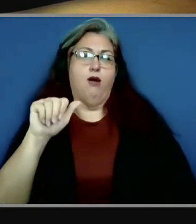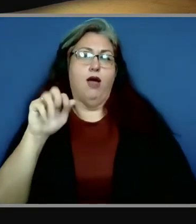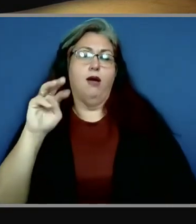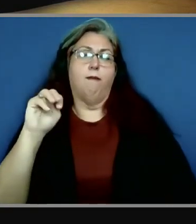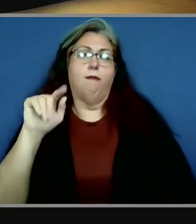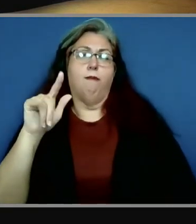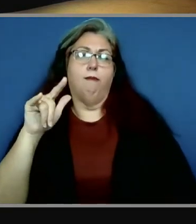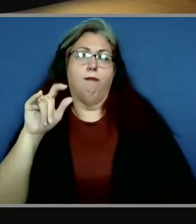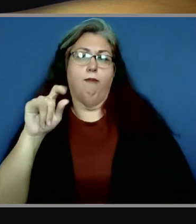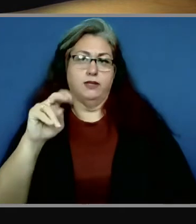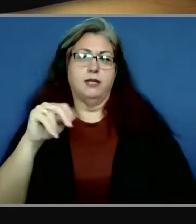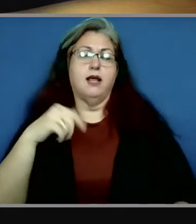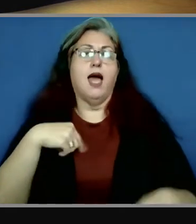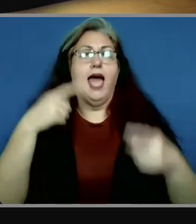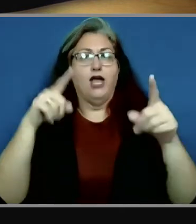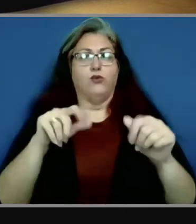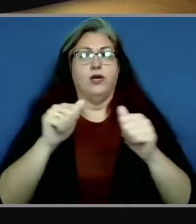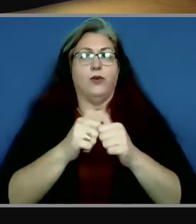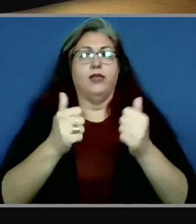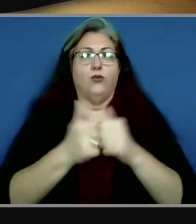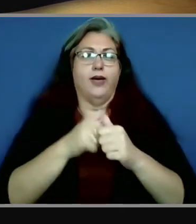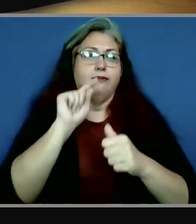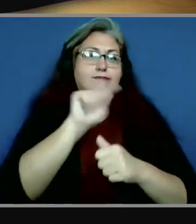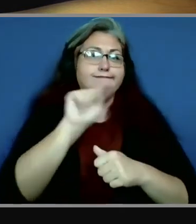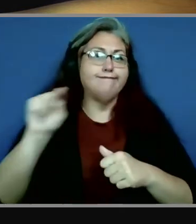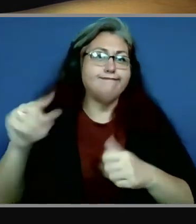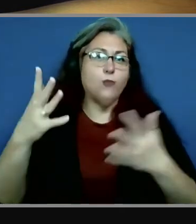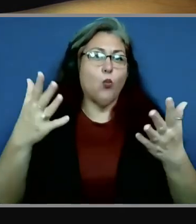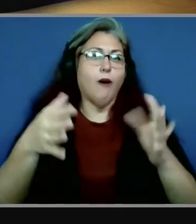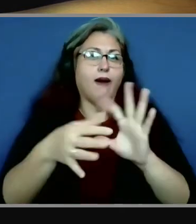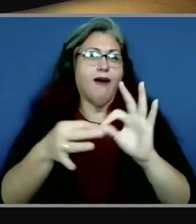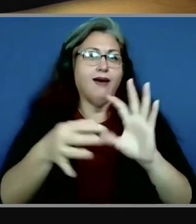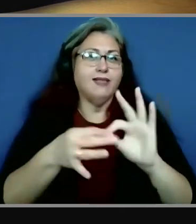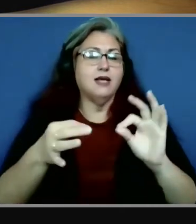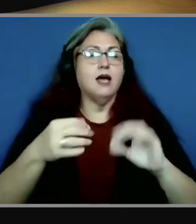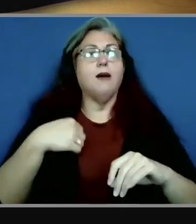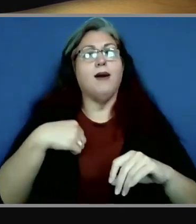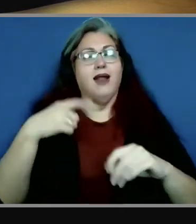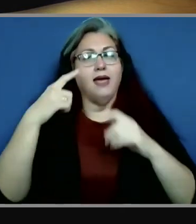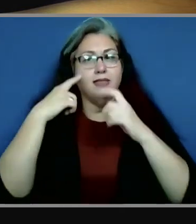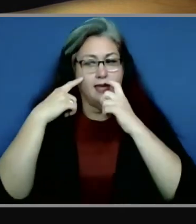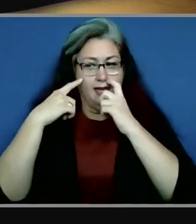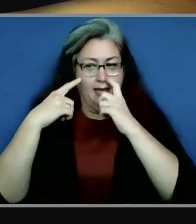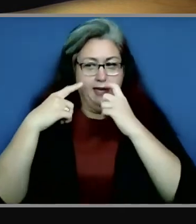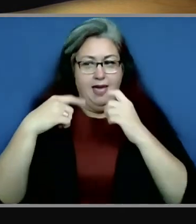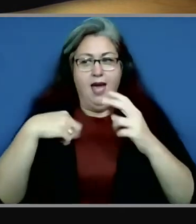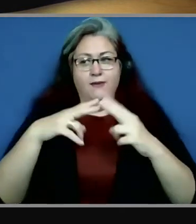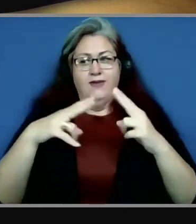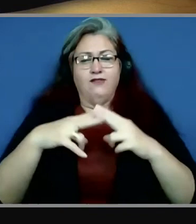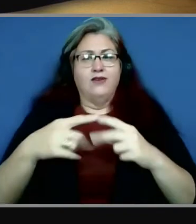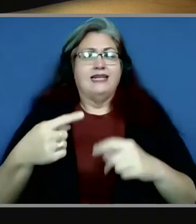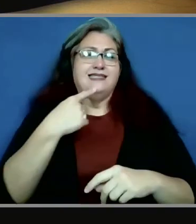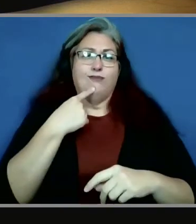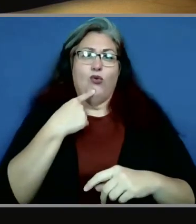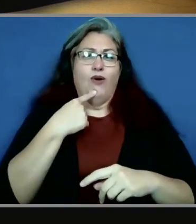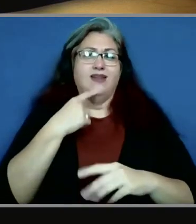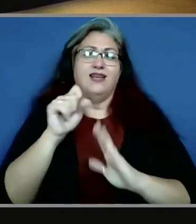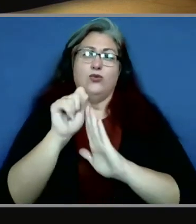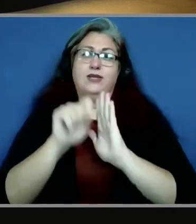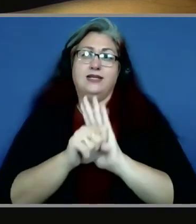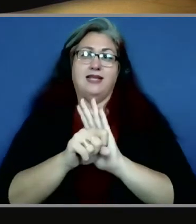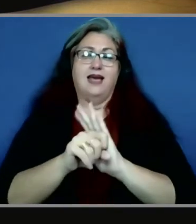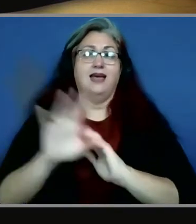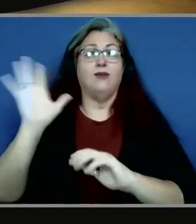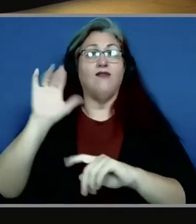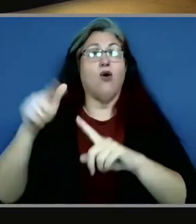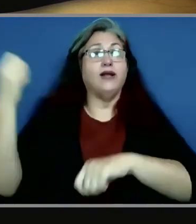and I agree with much of what everyone was saying. I think, I'm really disappointed with the state. When we shut